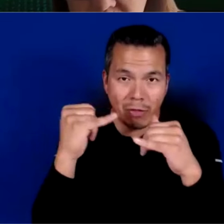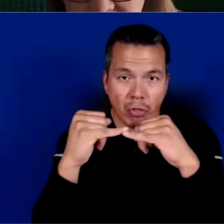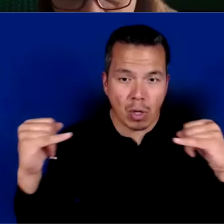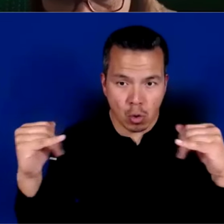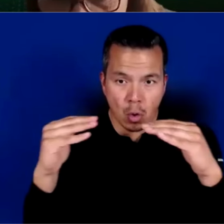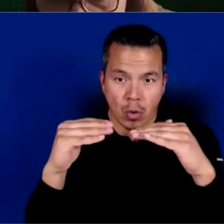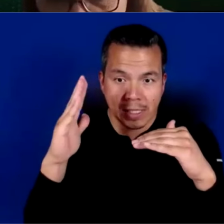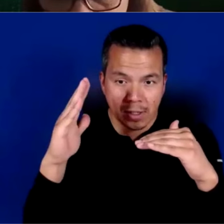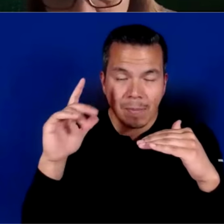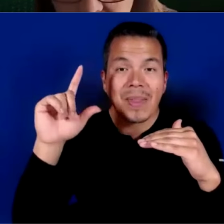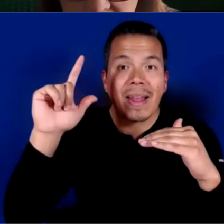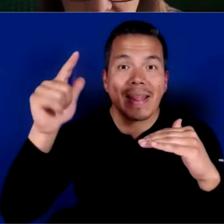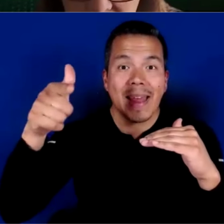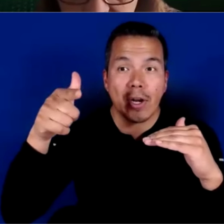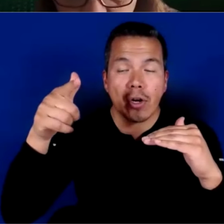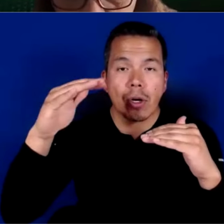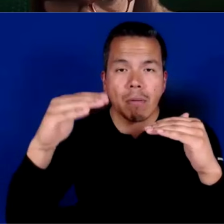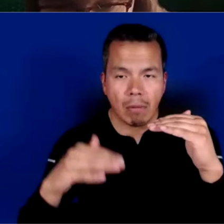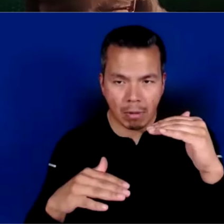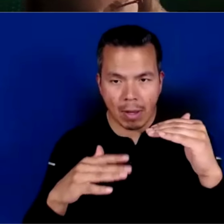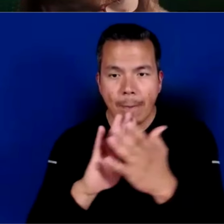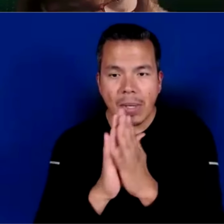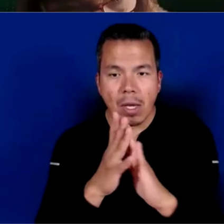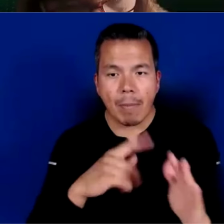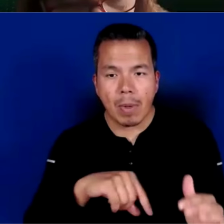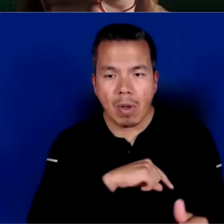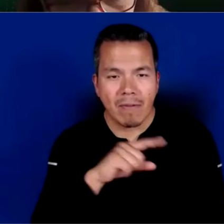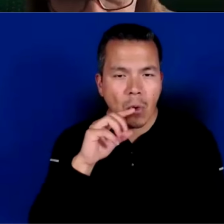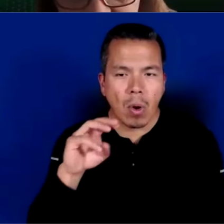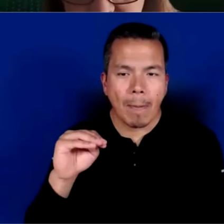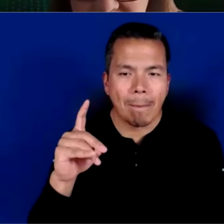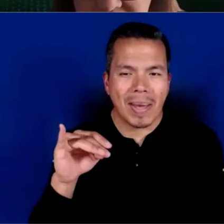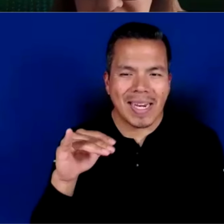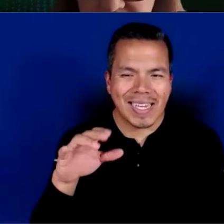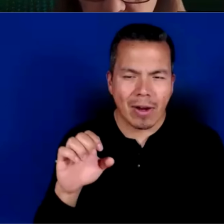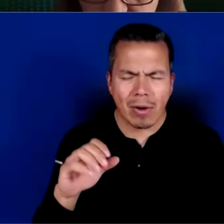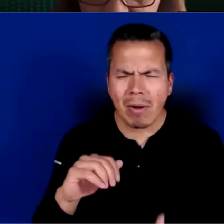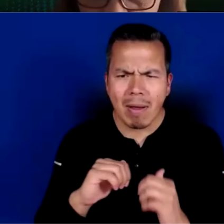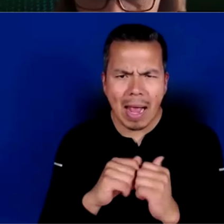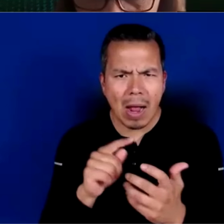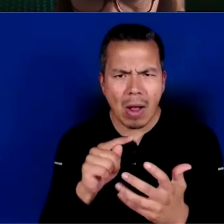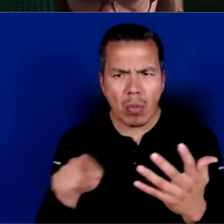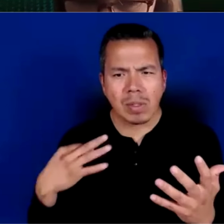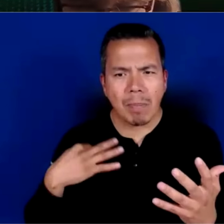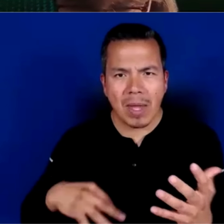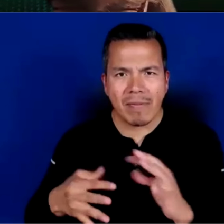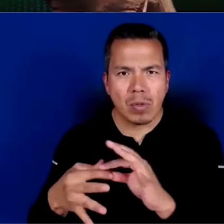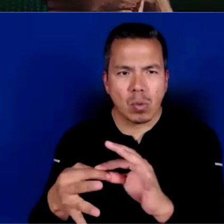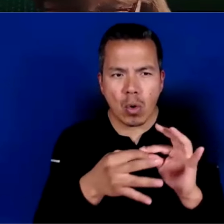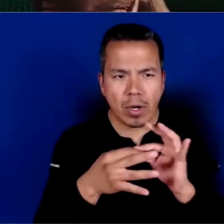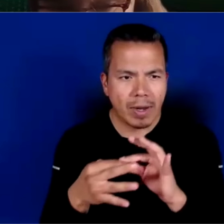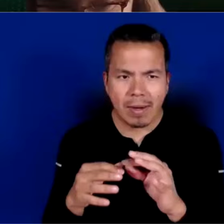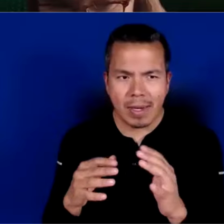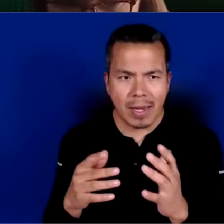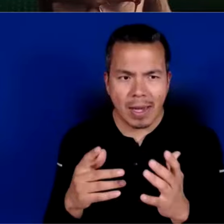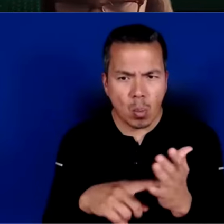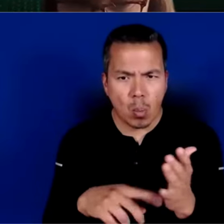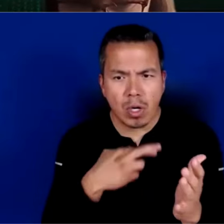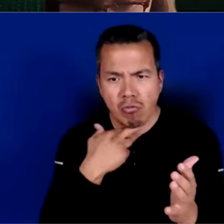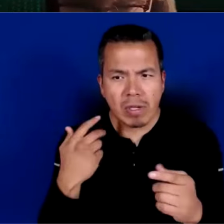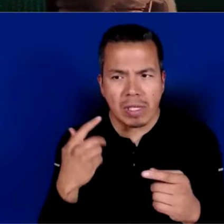then later become eligible for Medicare. How do those benefits coordinate and what risks are there for